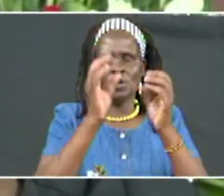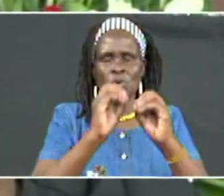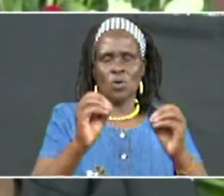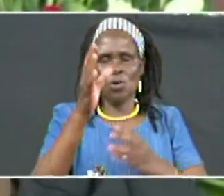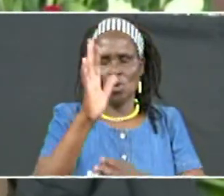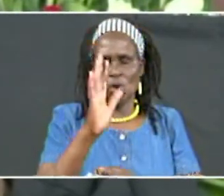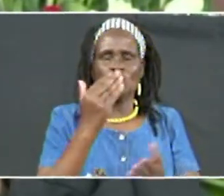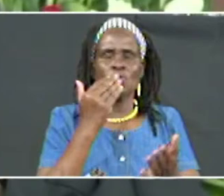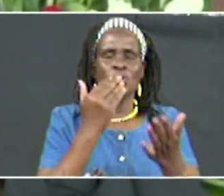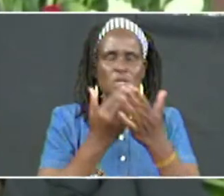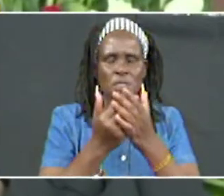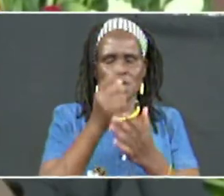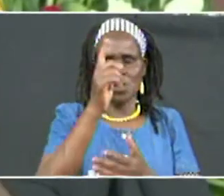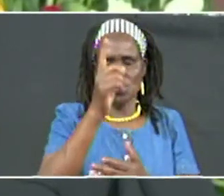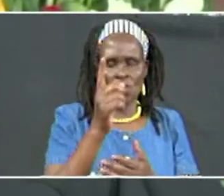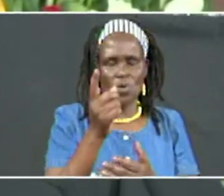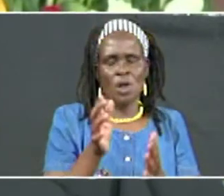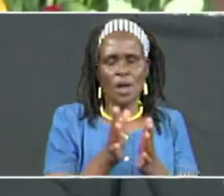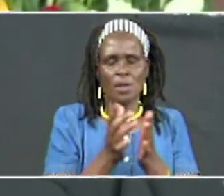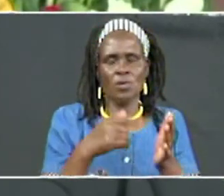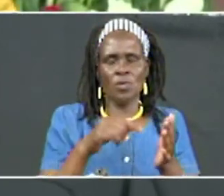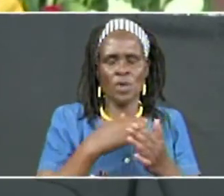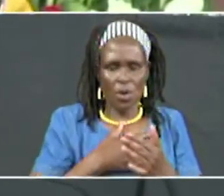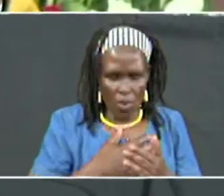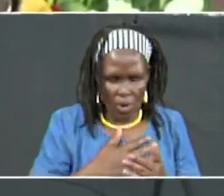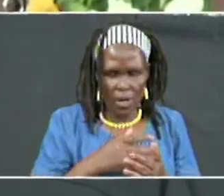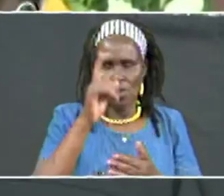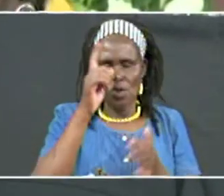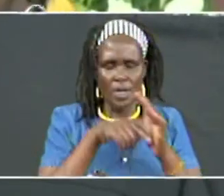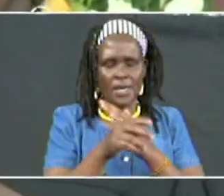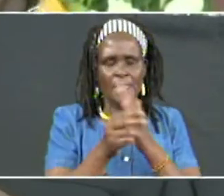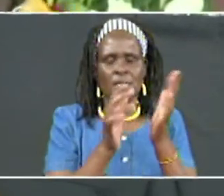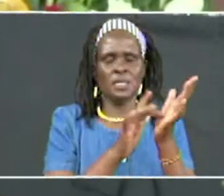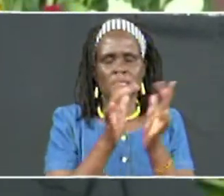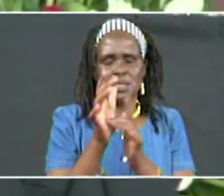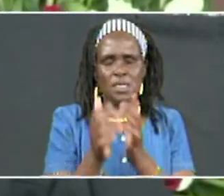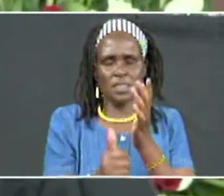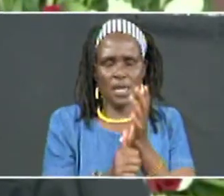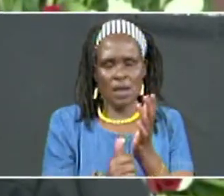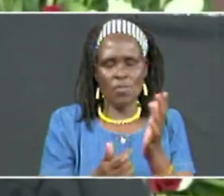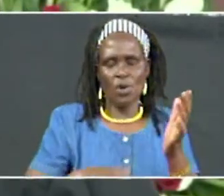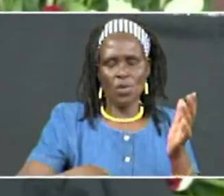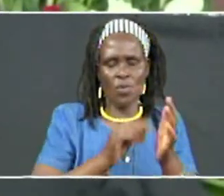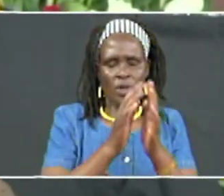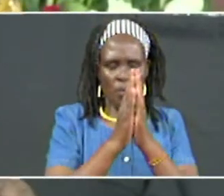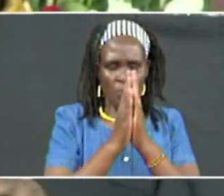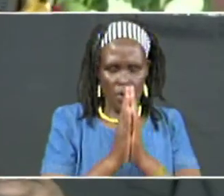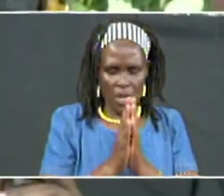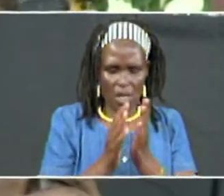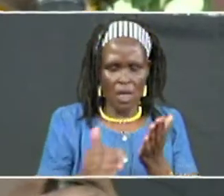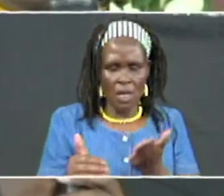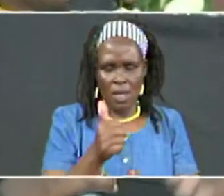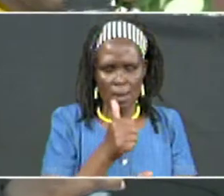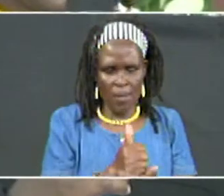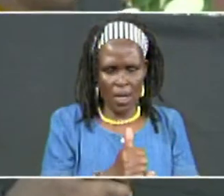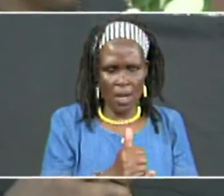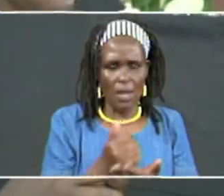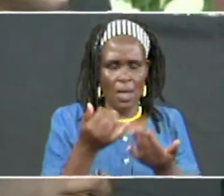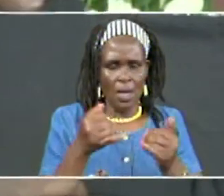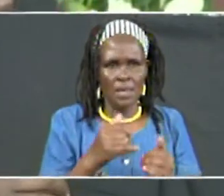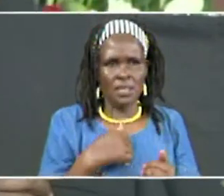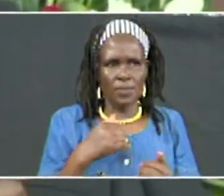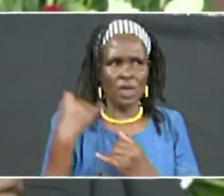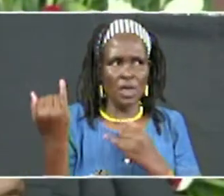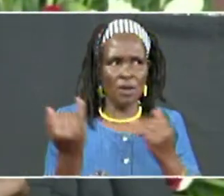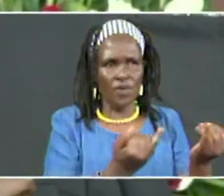you. We honor you. In Jesus' name we pray. Amen. Amen. Let me just invite you to praise God with